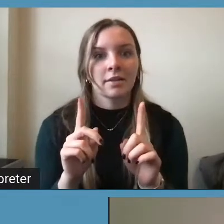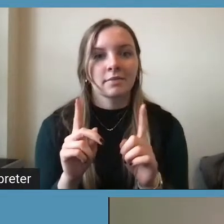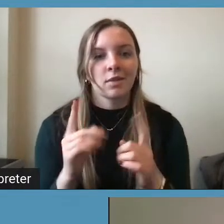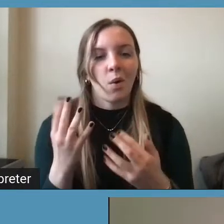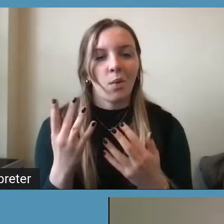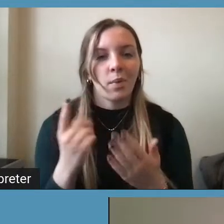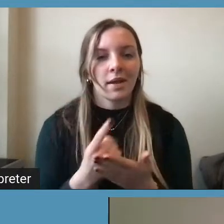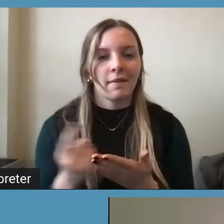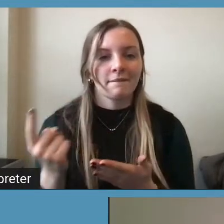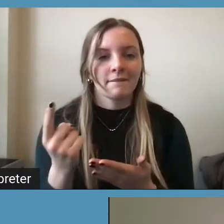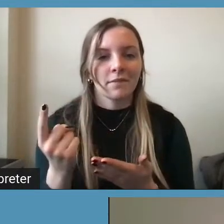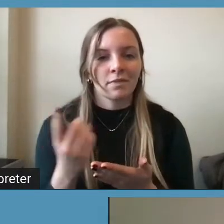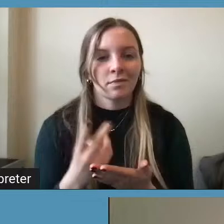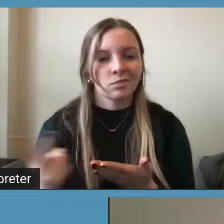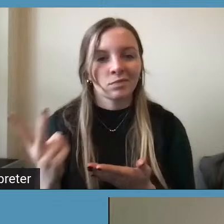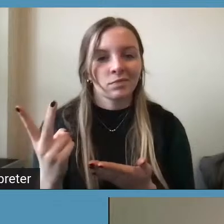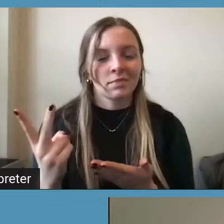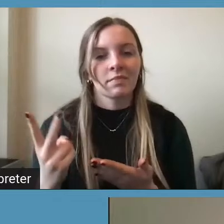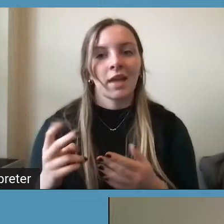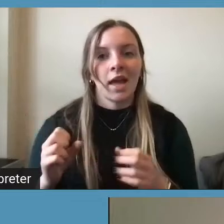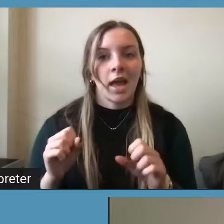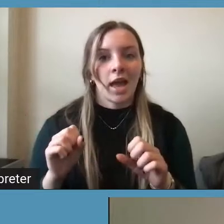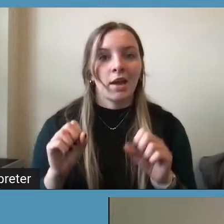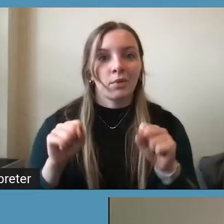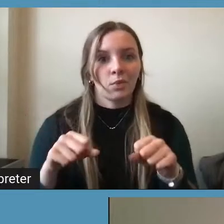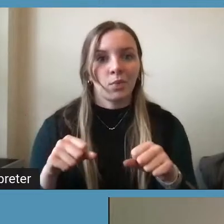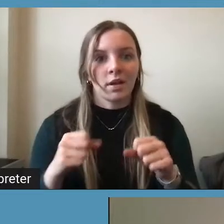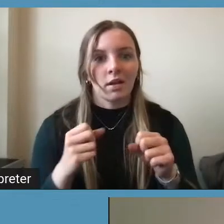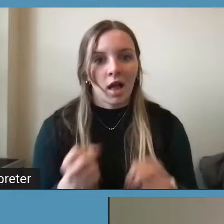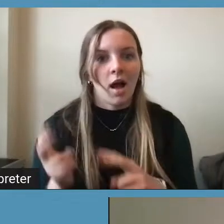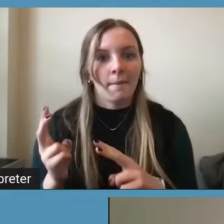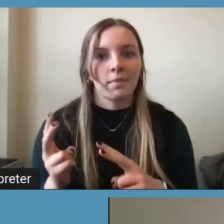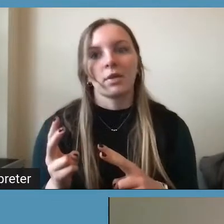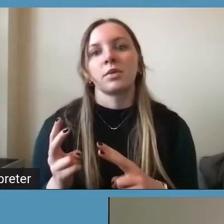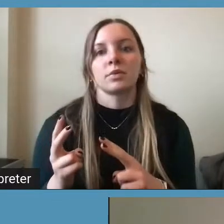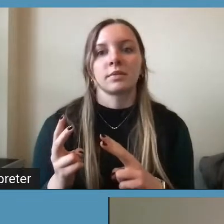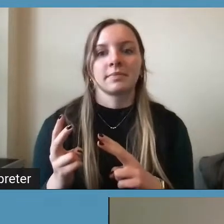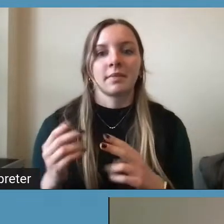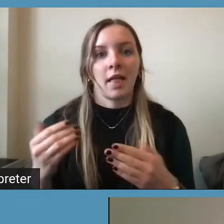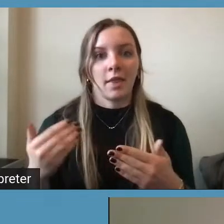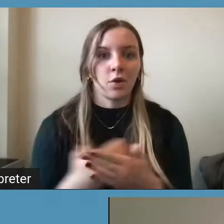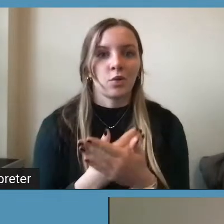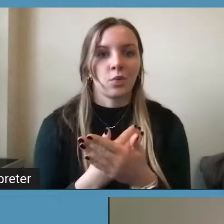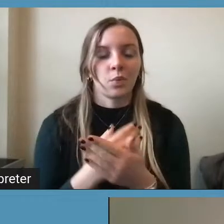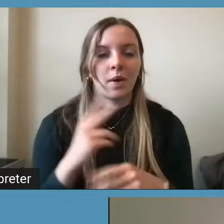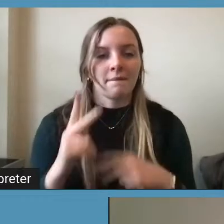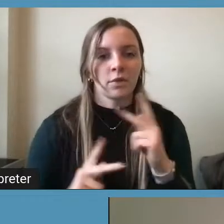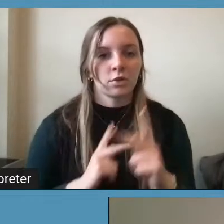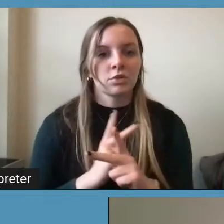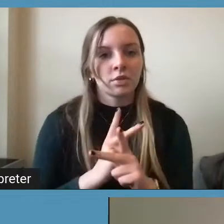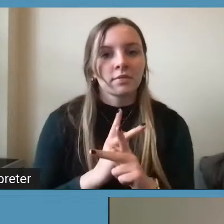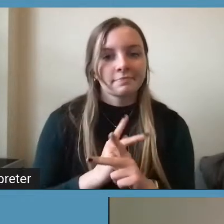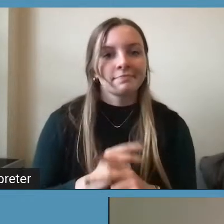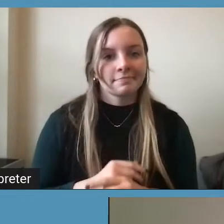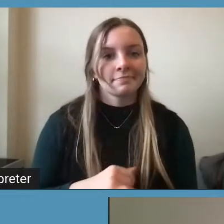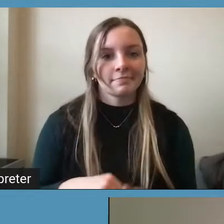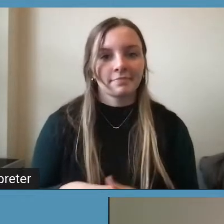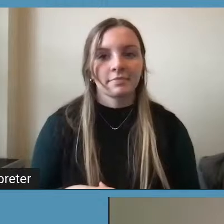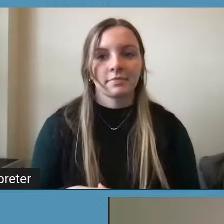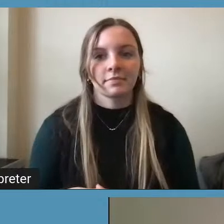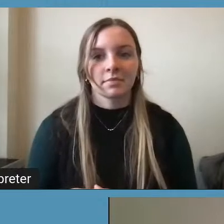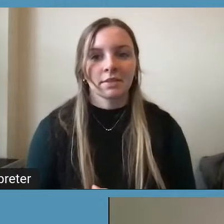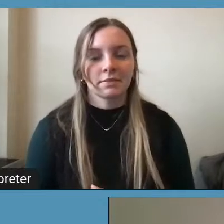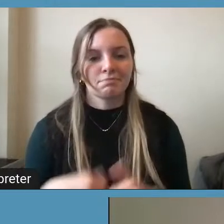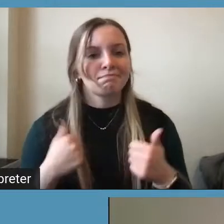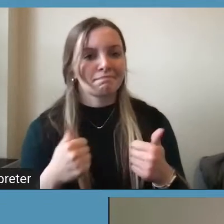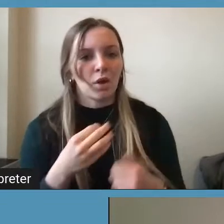instructional videos, user guides, all that kind of stuff. Okay, cool. And relevant to that, one of the questions, our team is